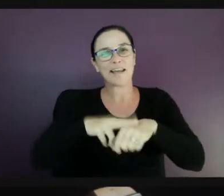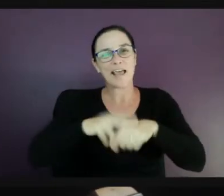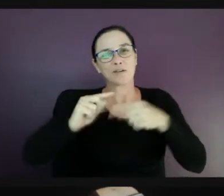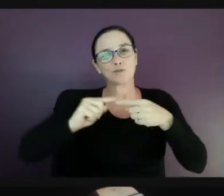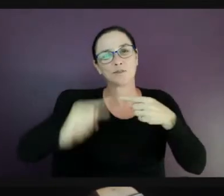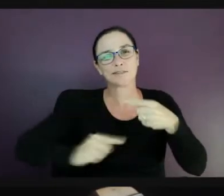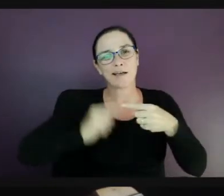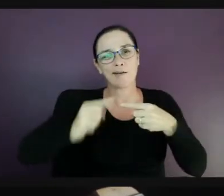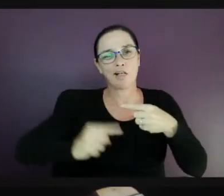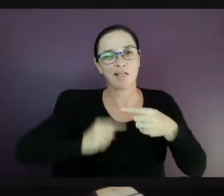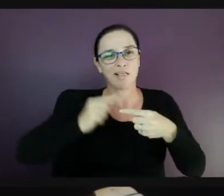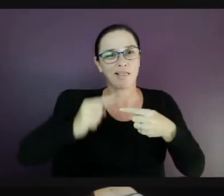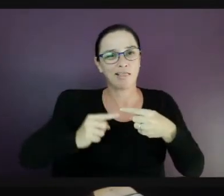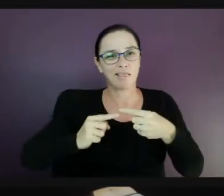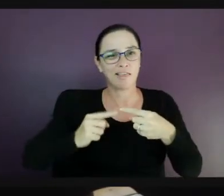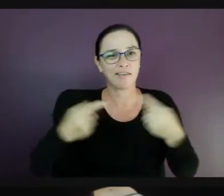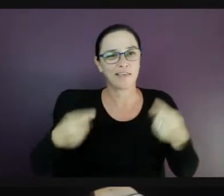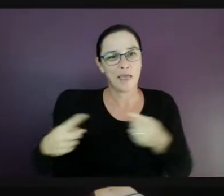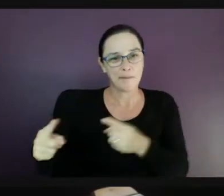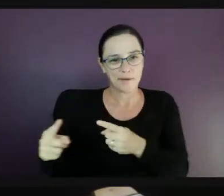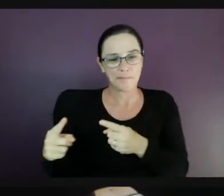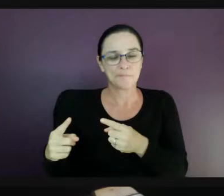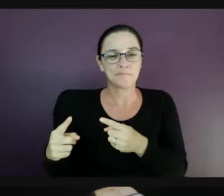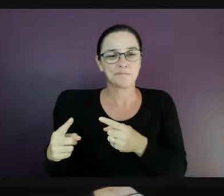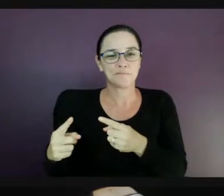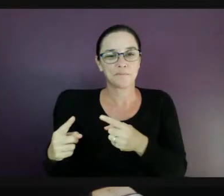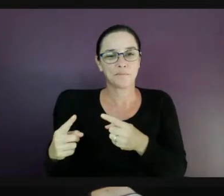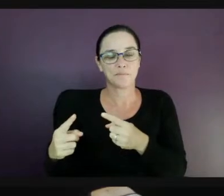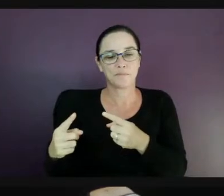the volcano to move and